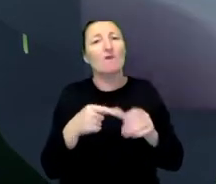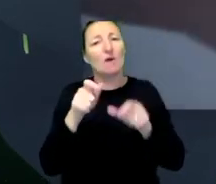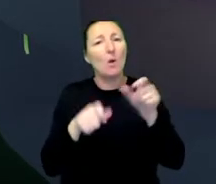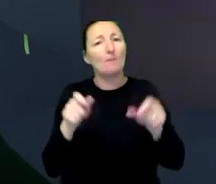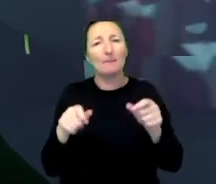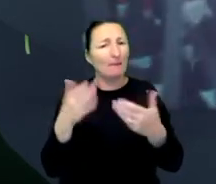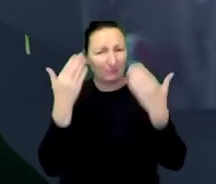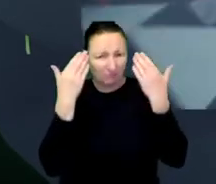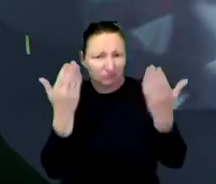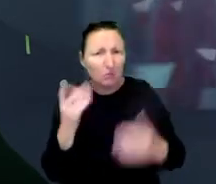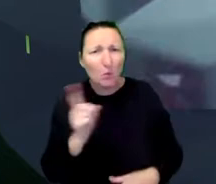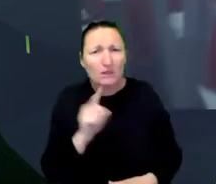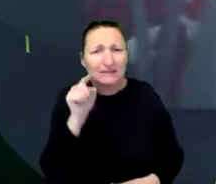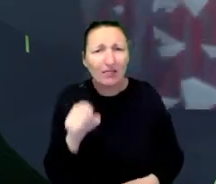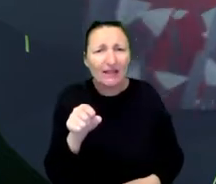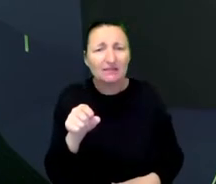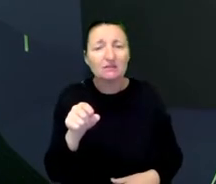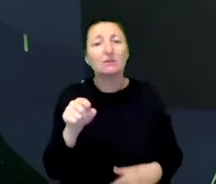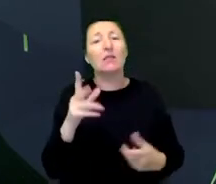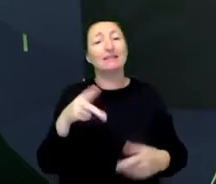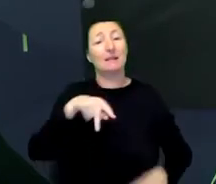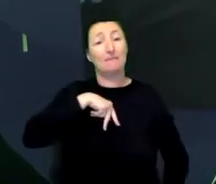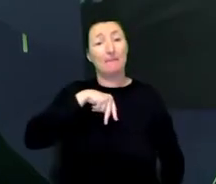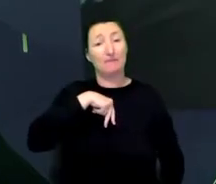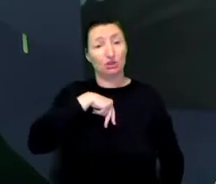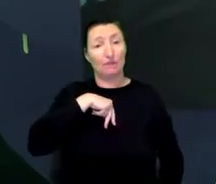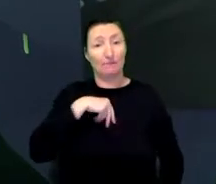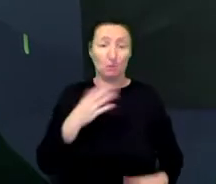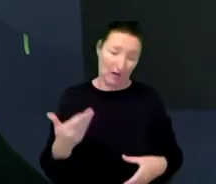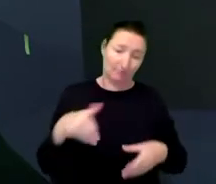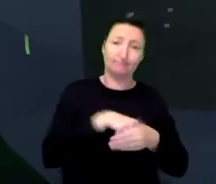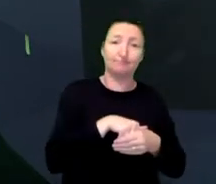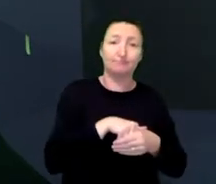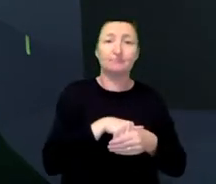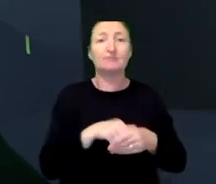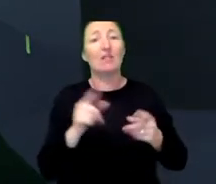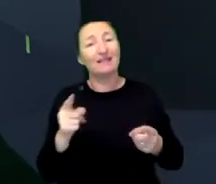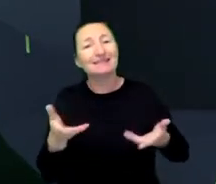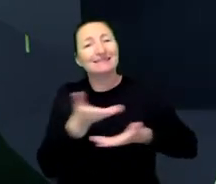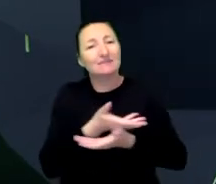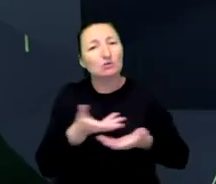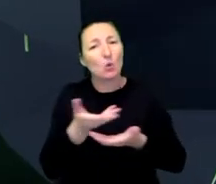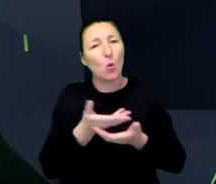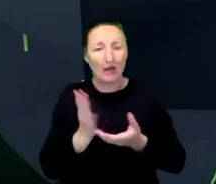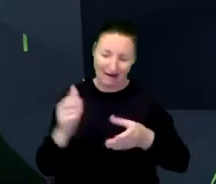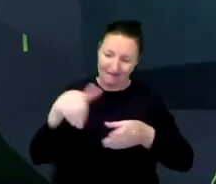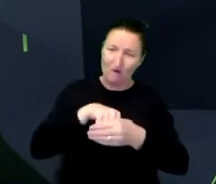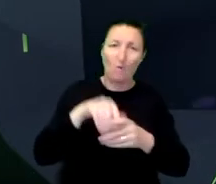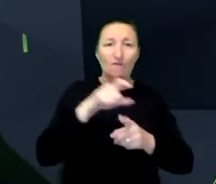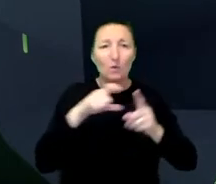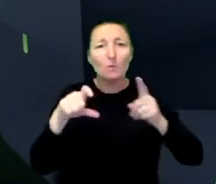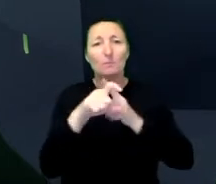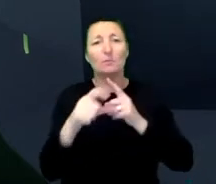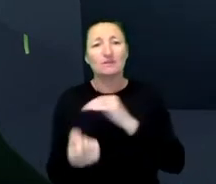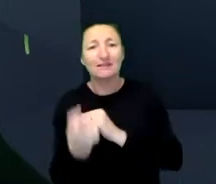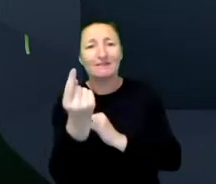we have like a membership system and people in the Discord can participate in different kind of community events. One of them that I've